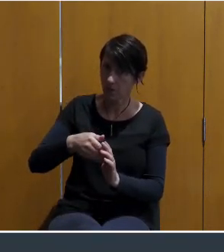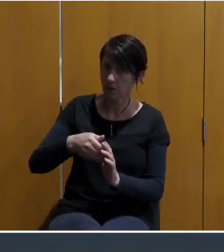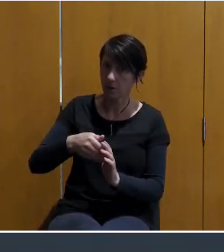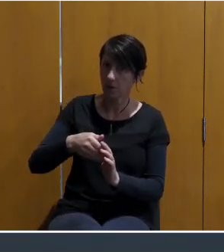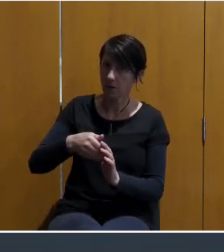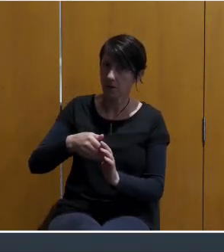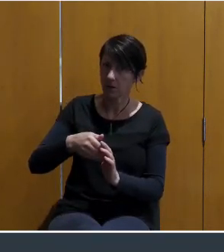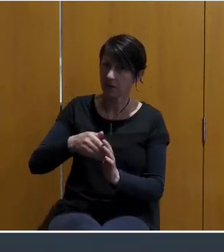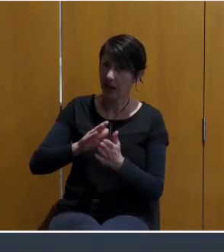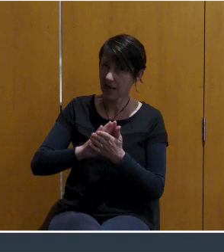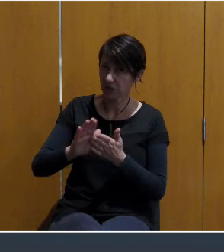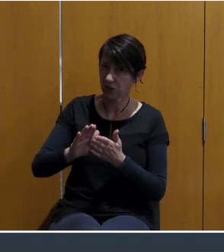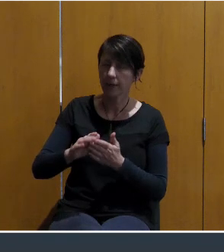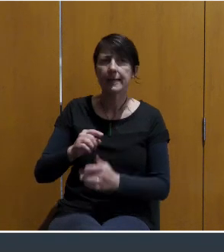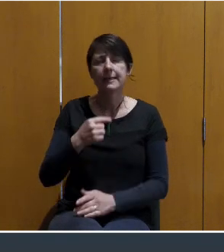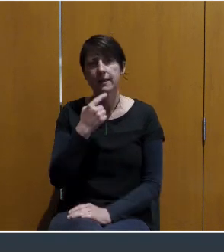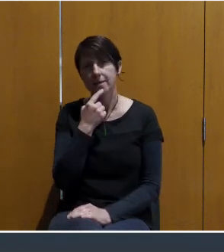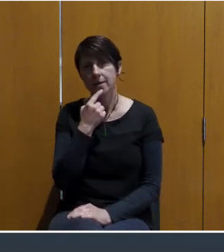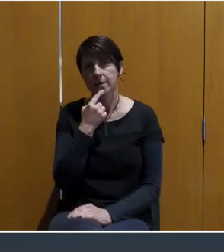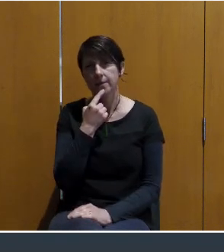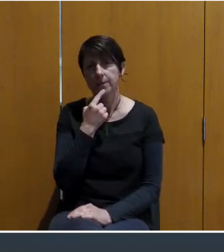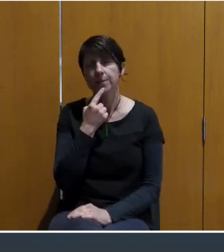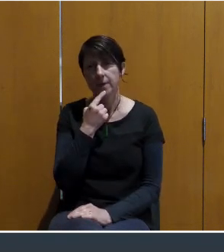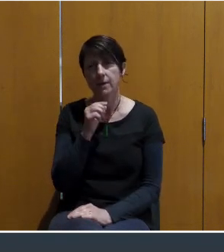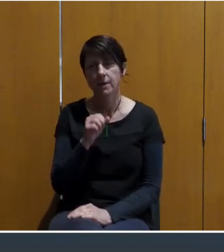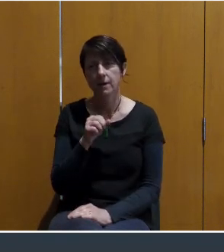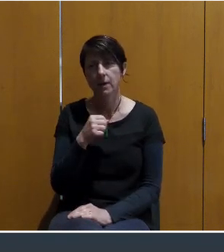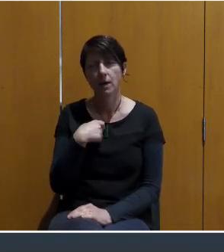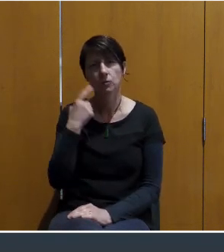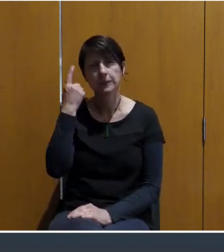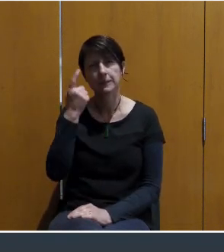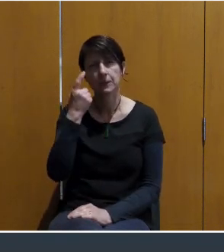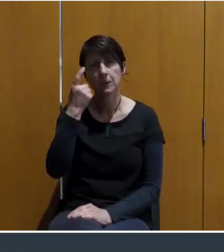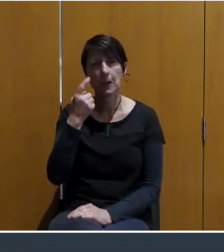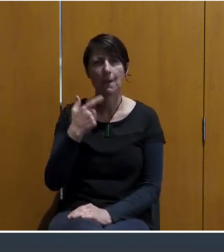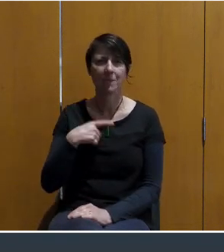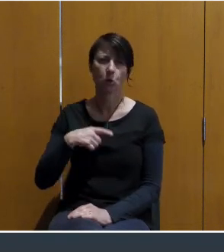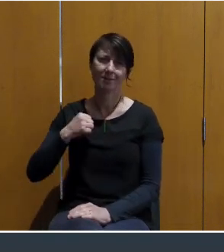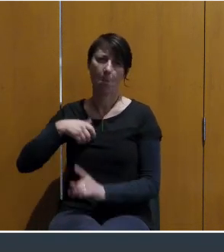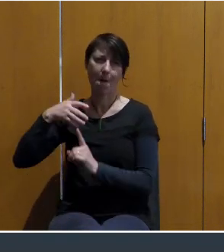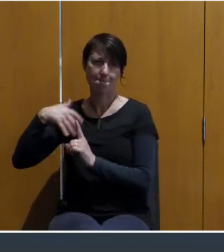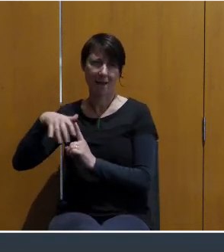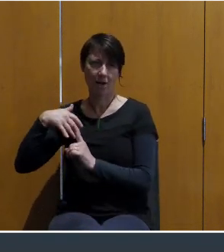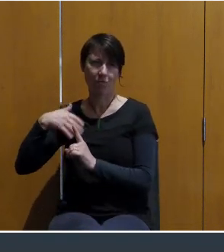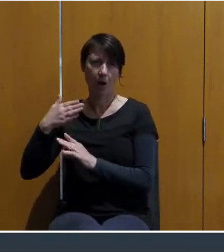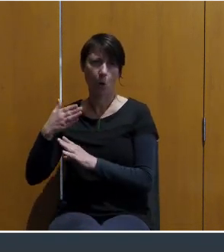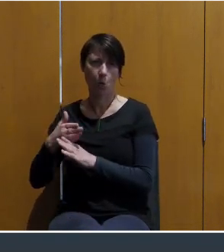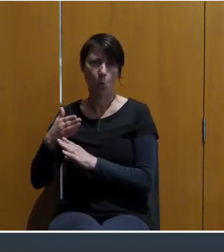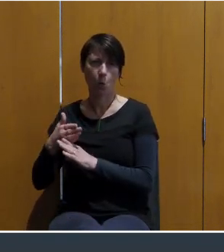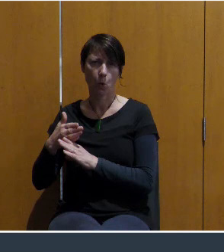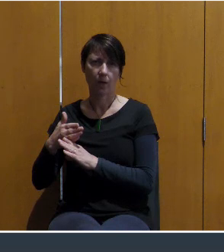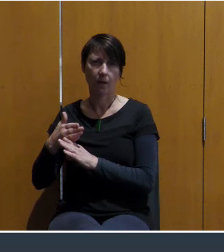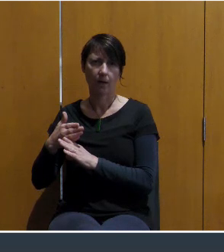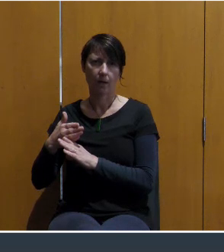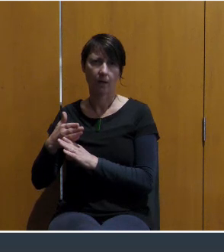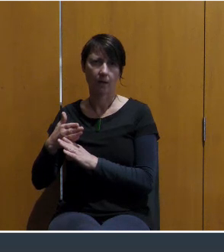sort of... H, whatever it H, was? yeah, I was just concerned, given my history of working in both at